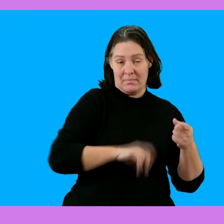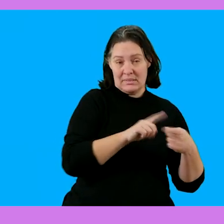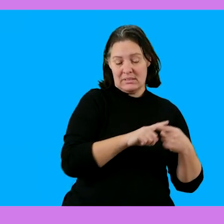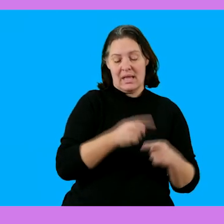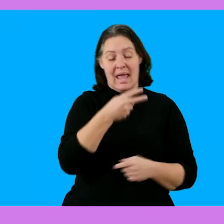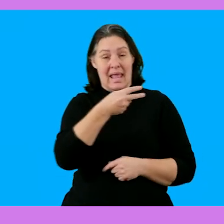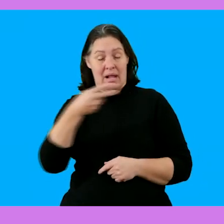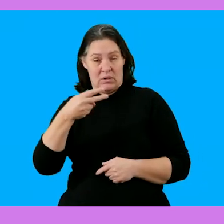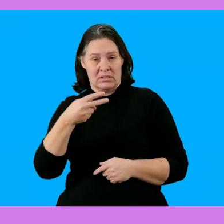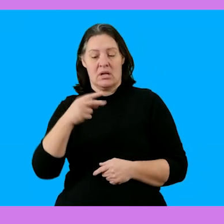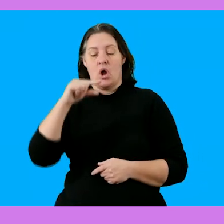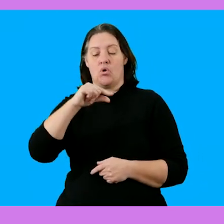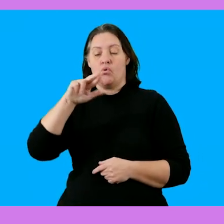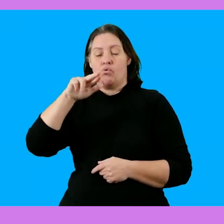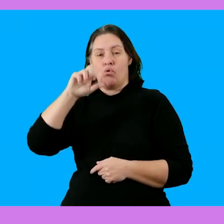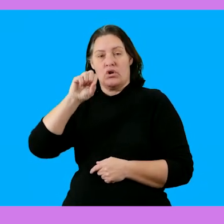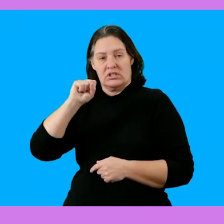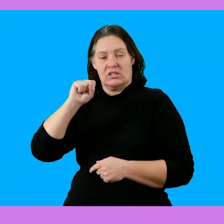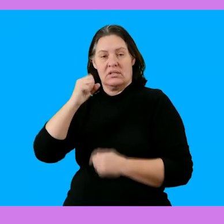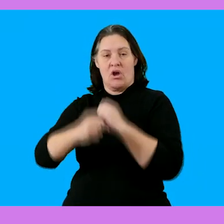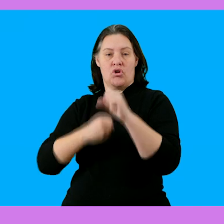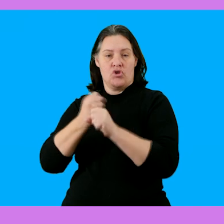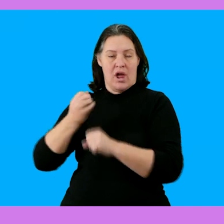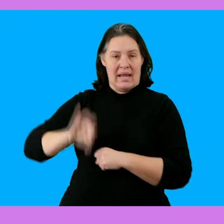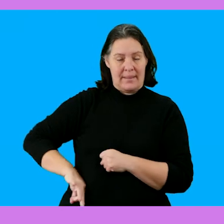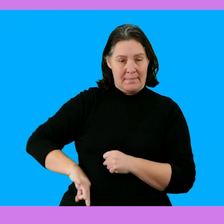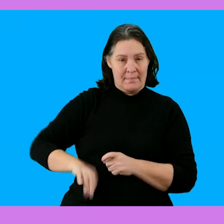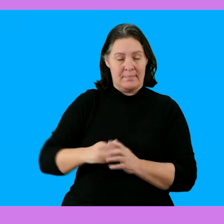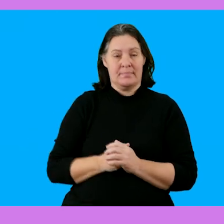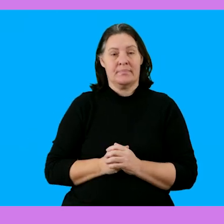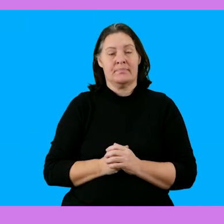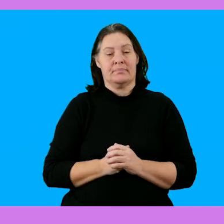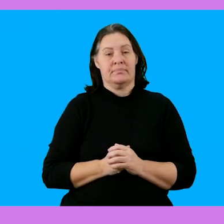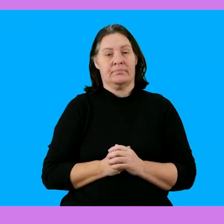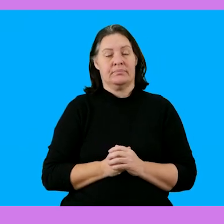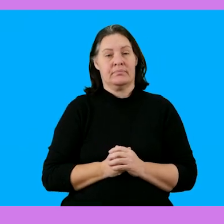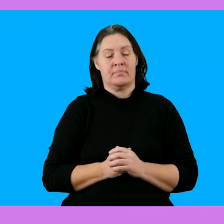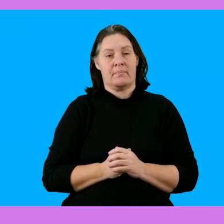equals, that will be your gross annual income,